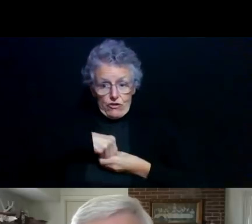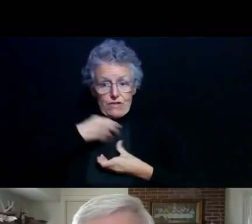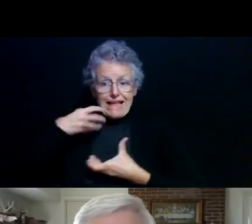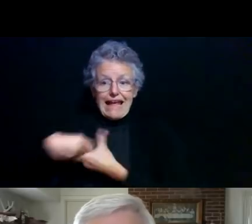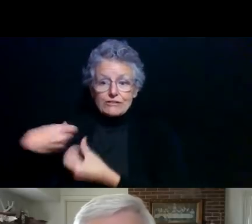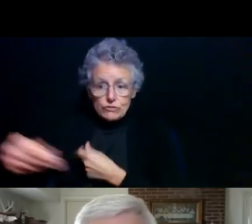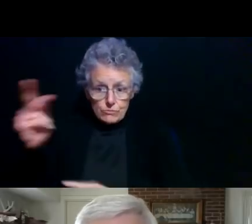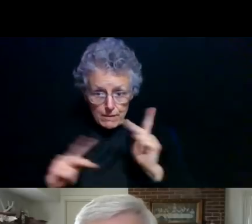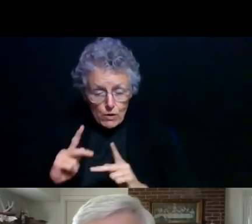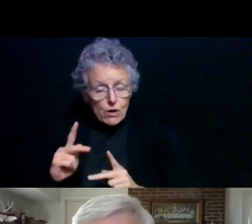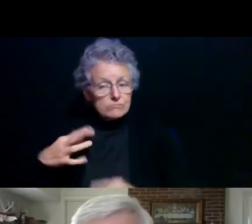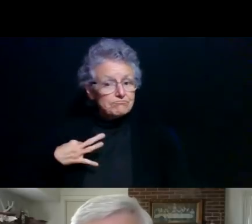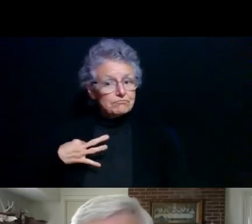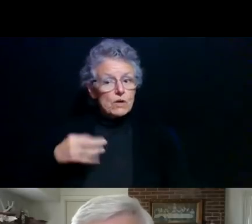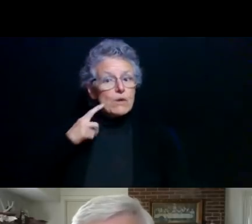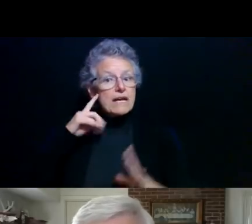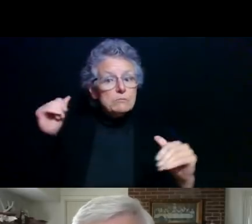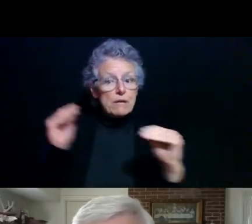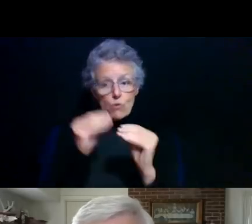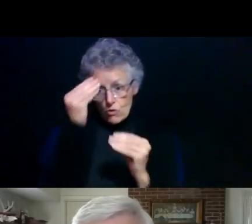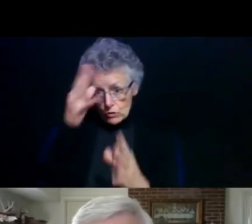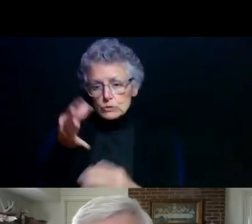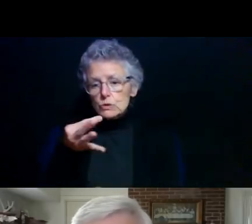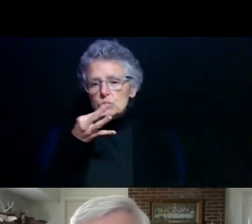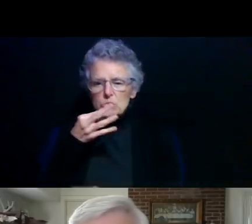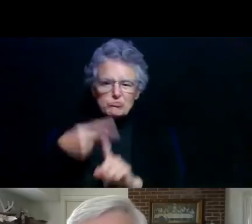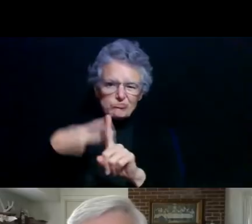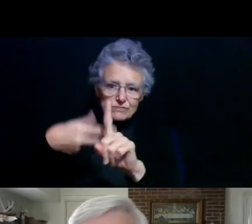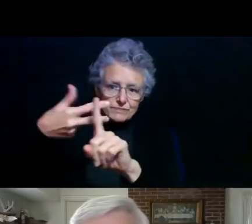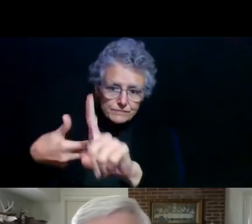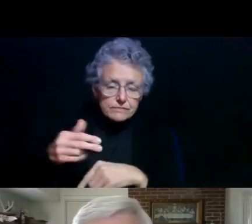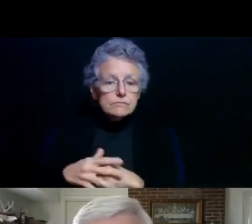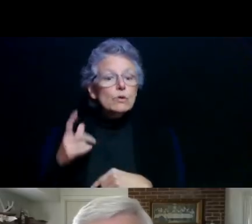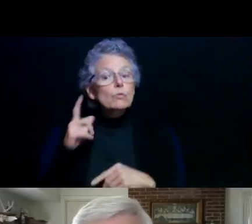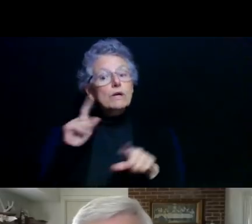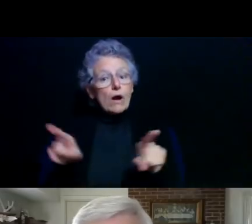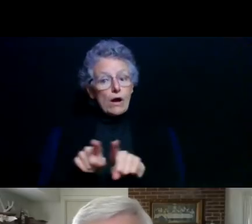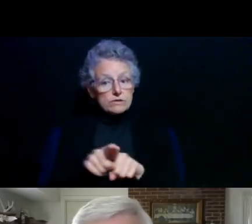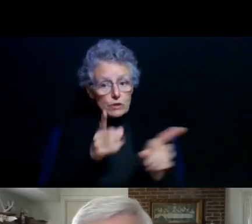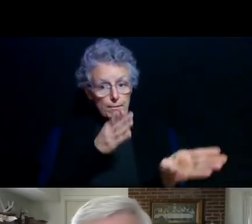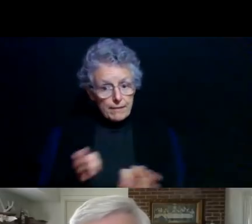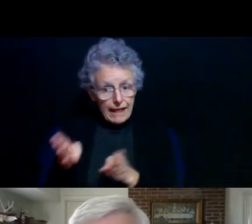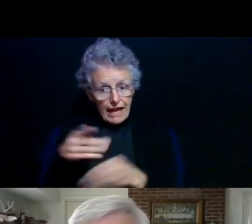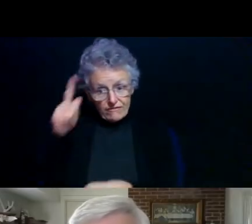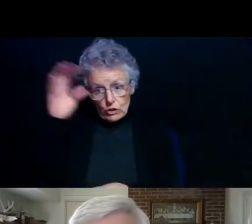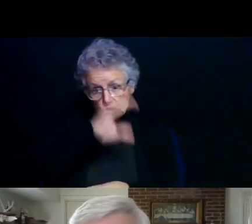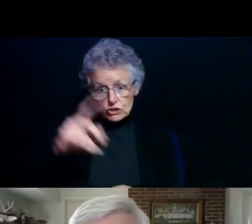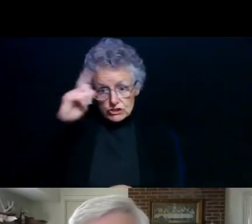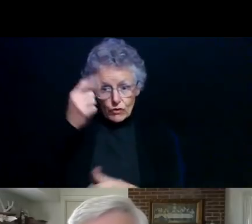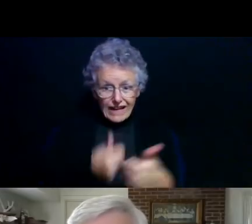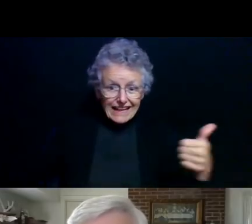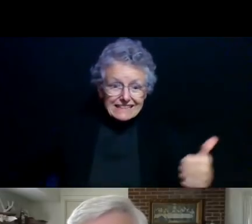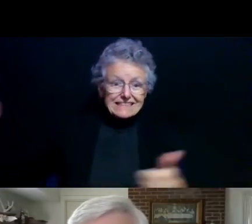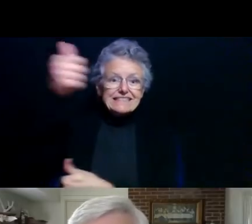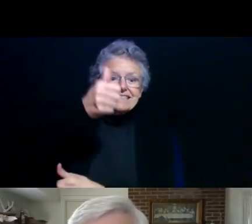and expect to have more news for you in the coming months. We are also in the planning stages for a search for the Executive Vice Dean for